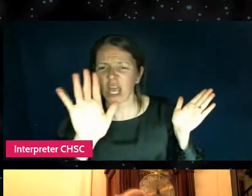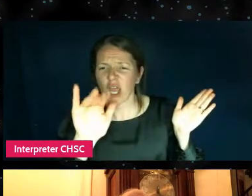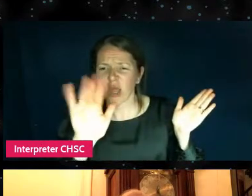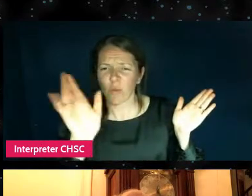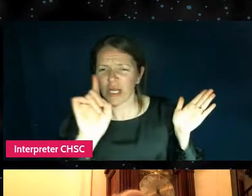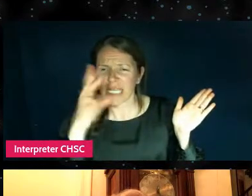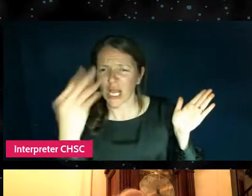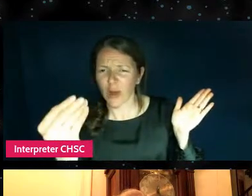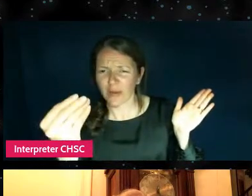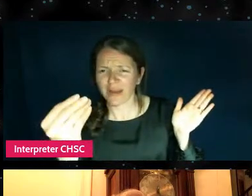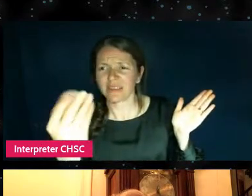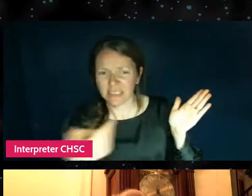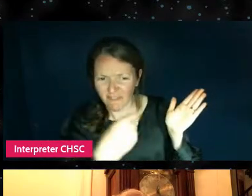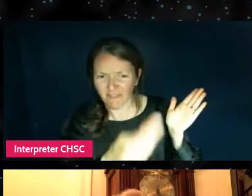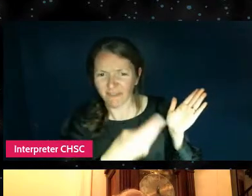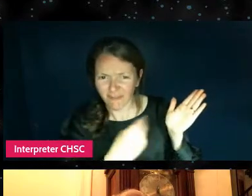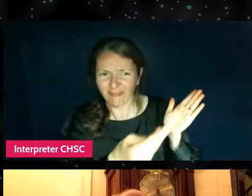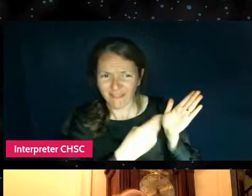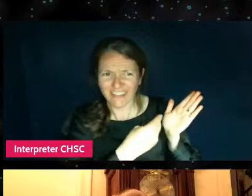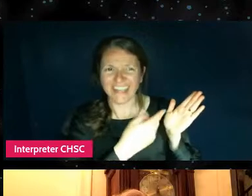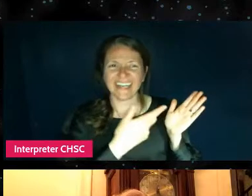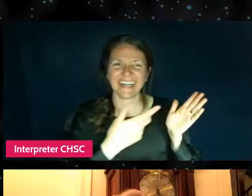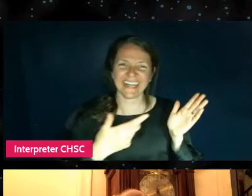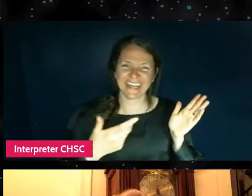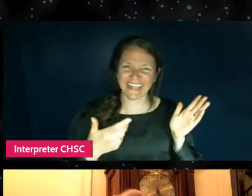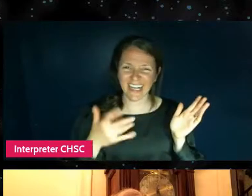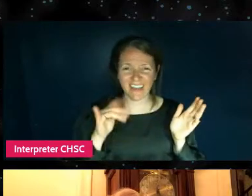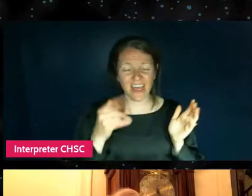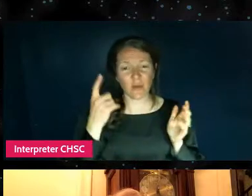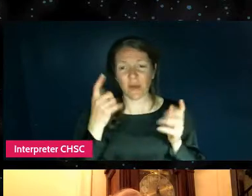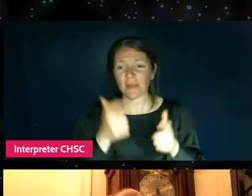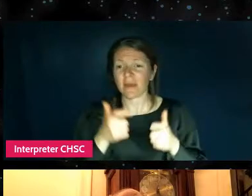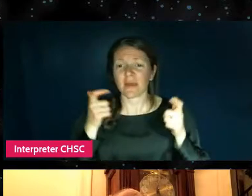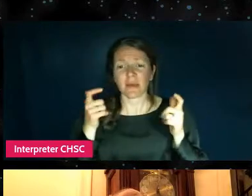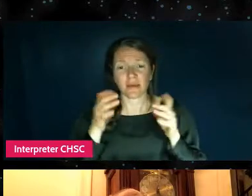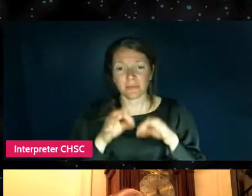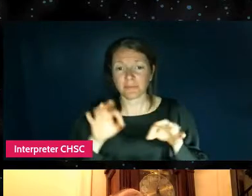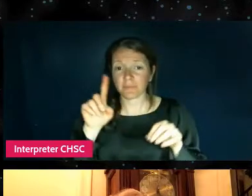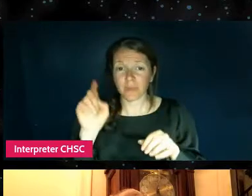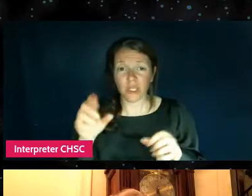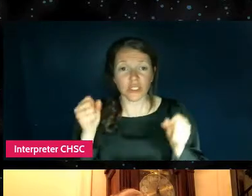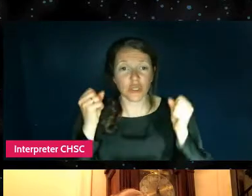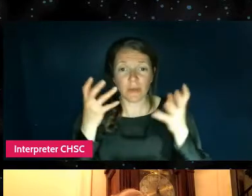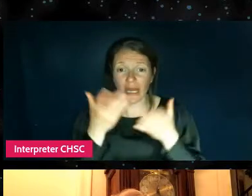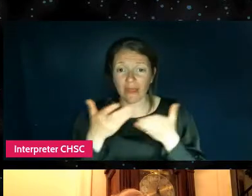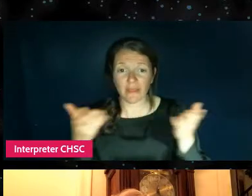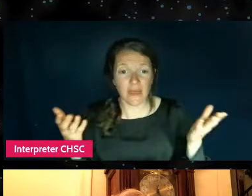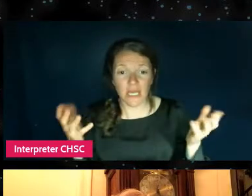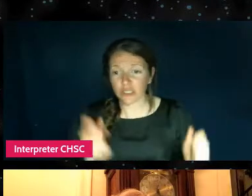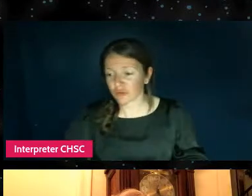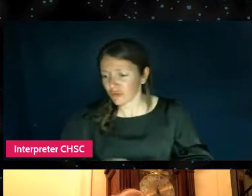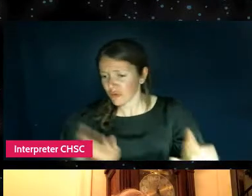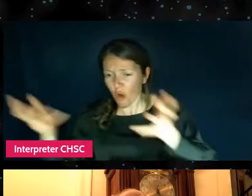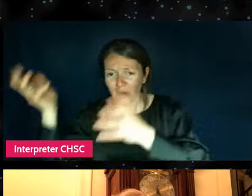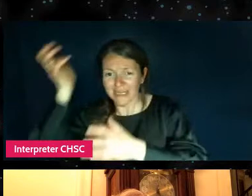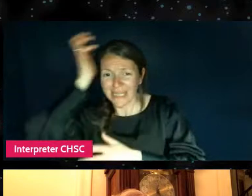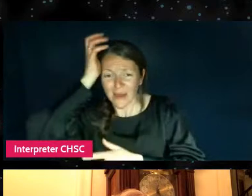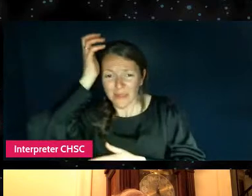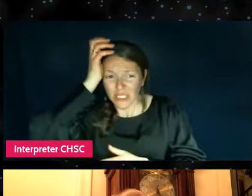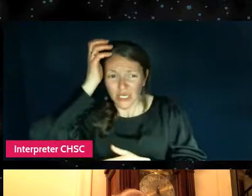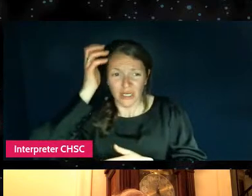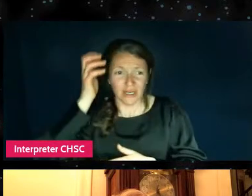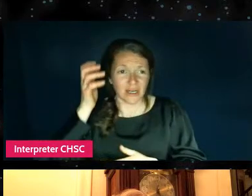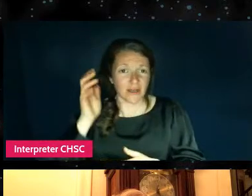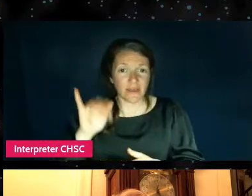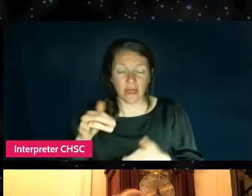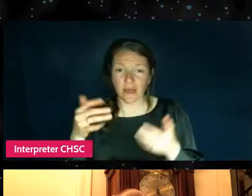you? Yes. Where does it go? Because that's one of the biggest questions is so many things just go in a dumpster. Yep. You know, yes. People, that's the